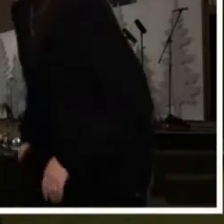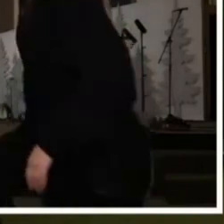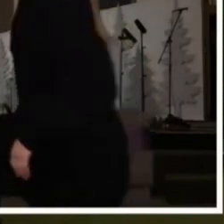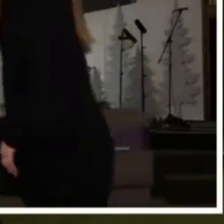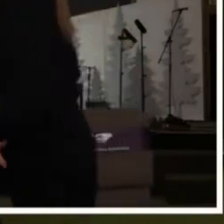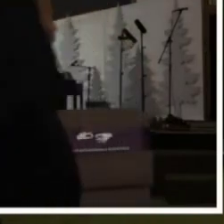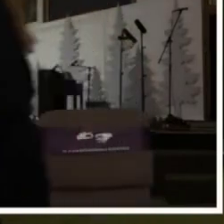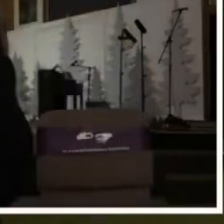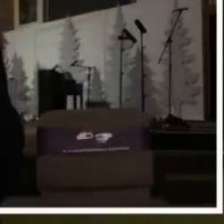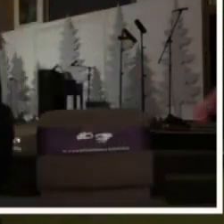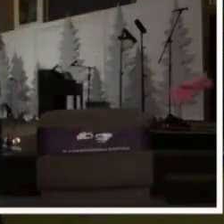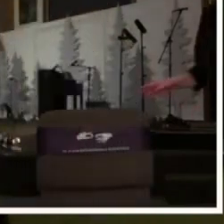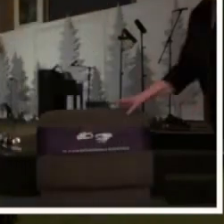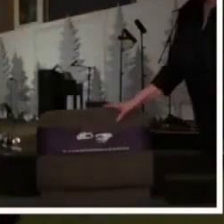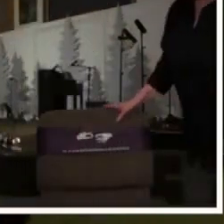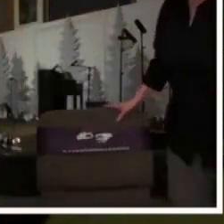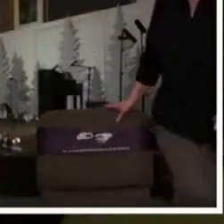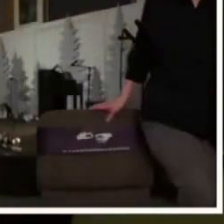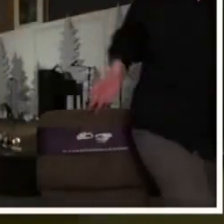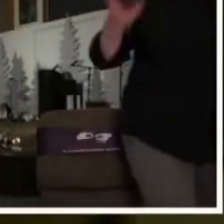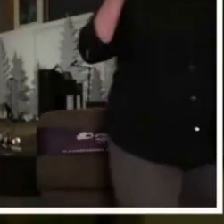Would you stand with me this morning for just a moment?